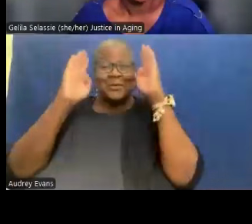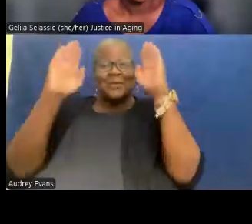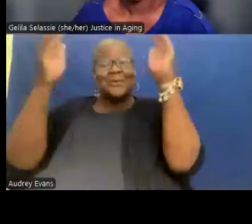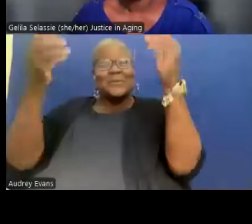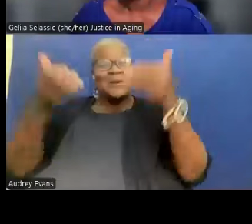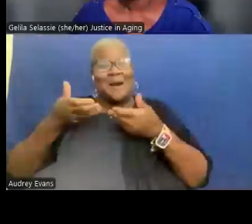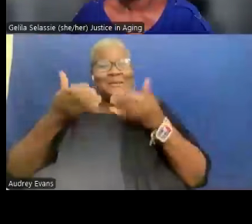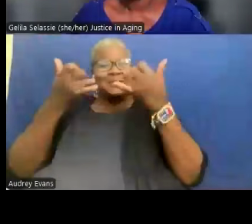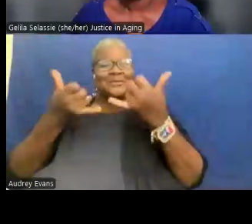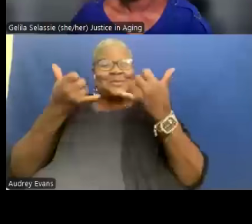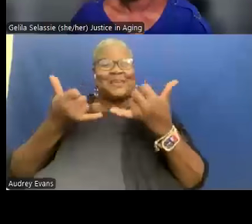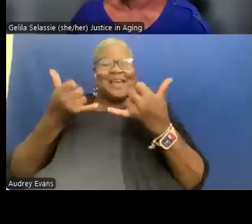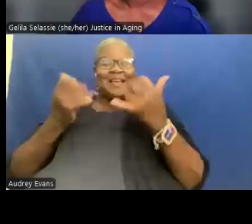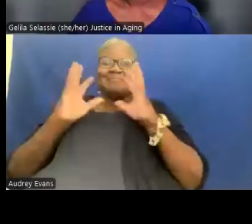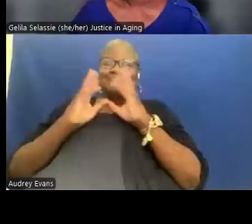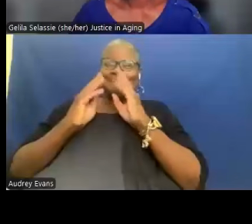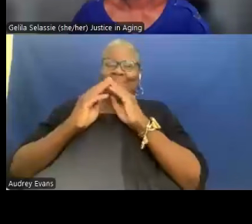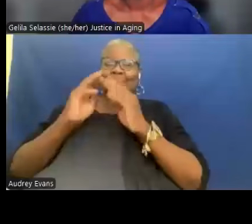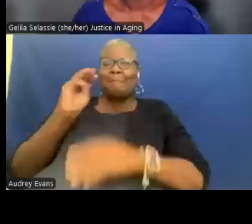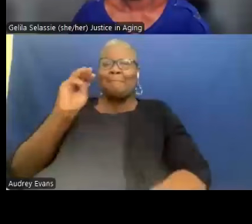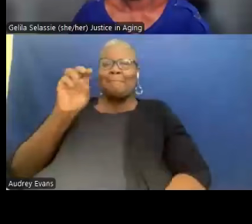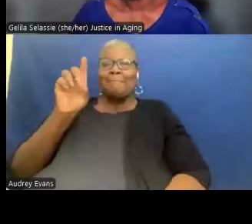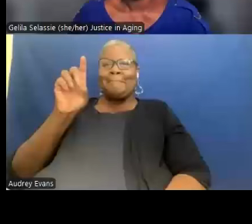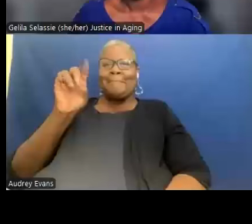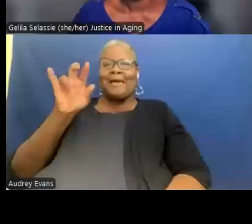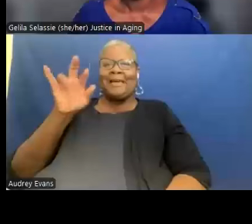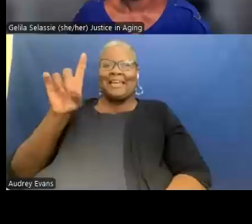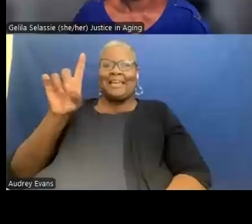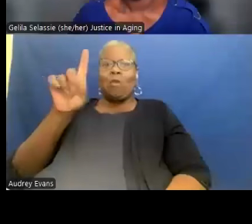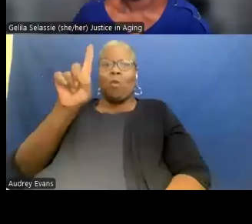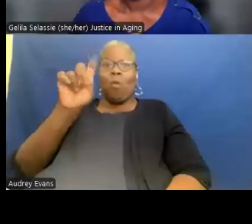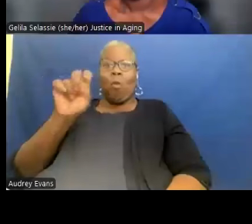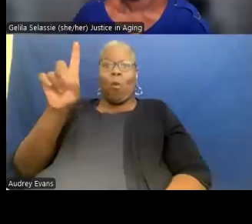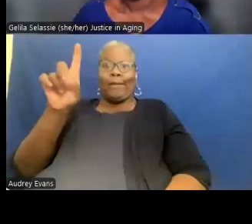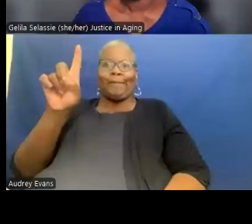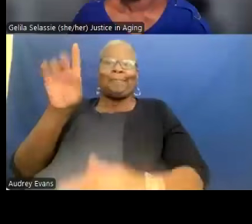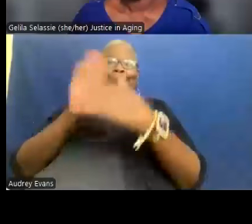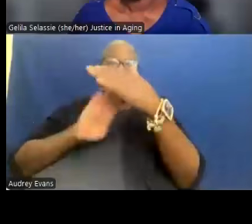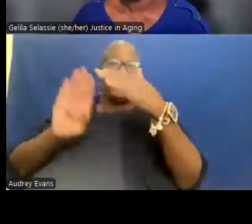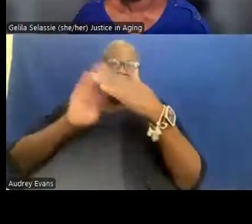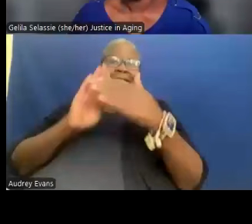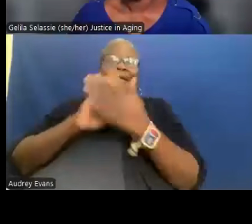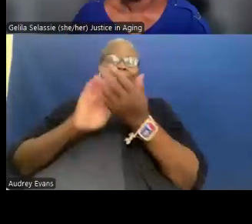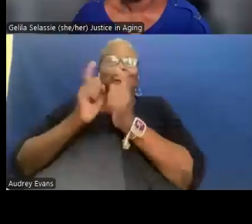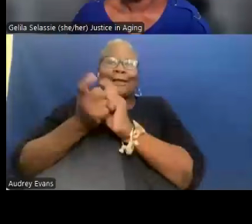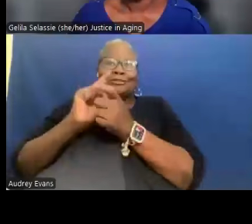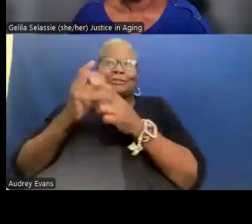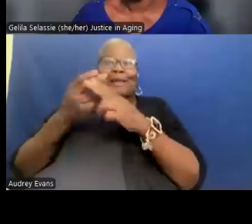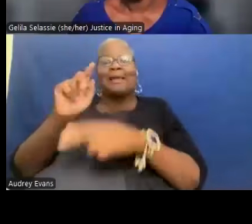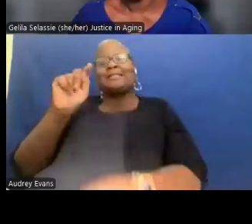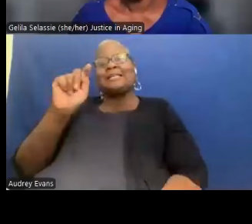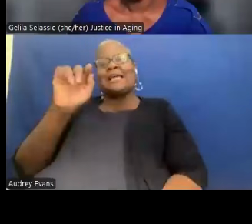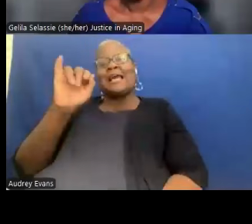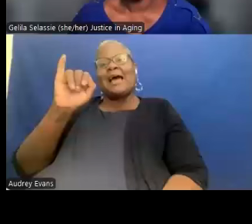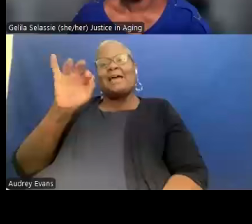Welcome to today's webinar, Medicaid 101, Basics and Recent Changes. My name is Tiffany Huyenh-Cho,